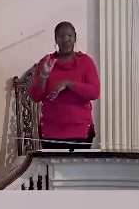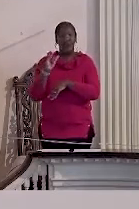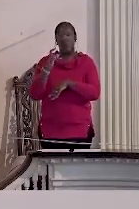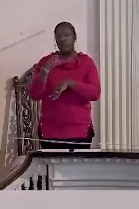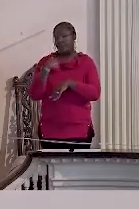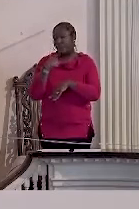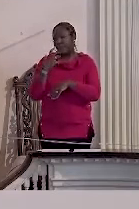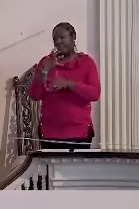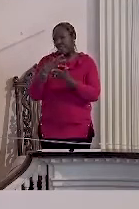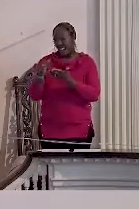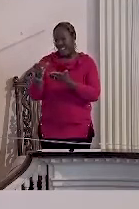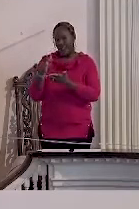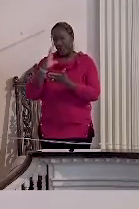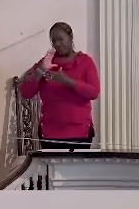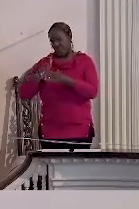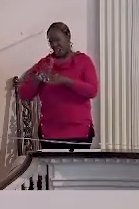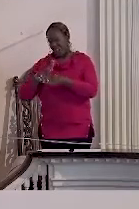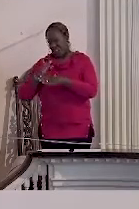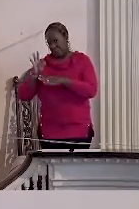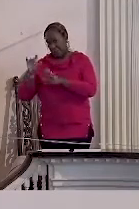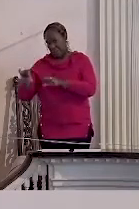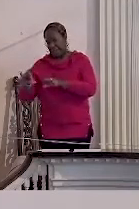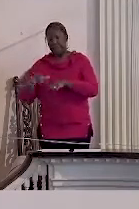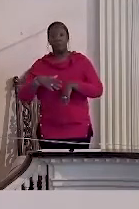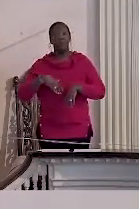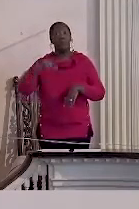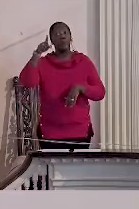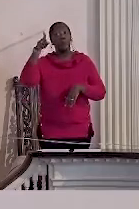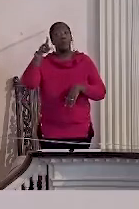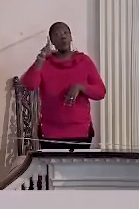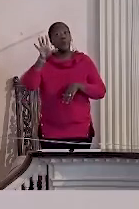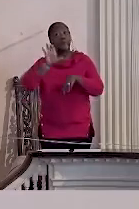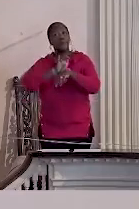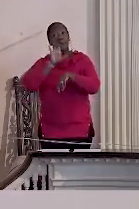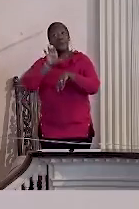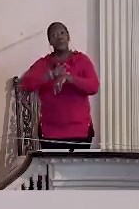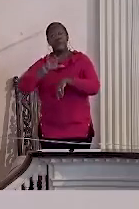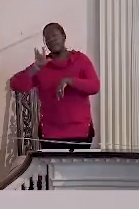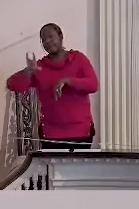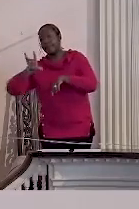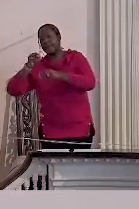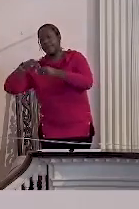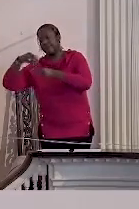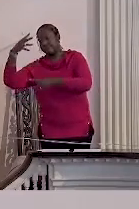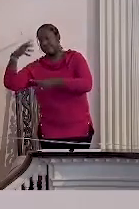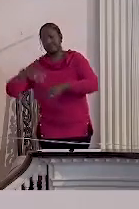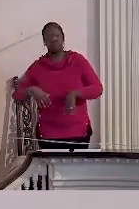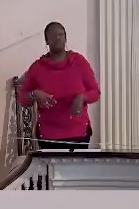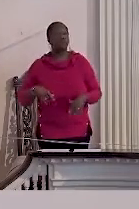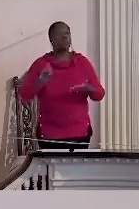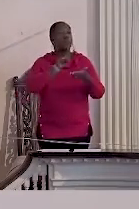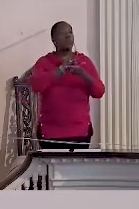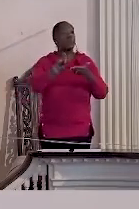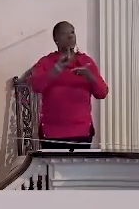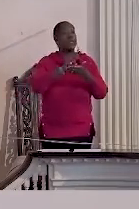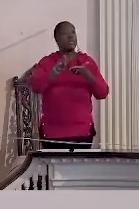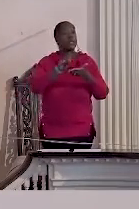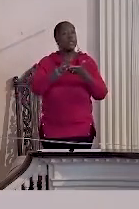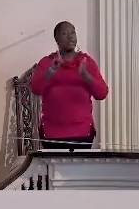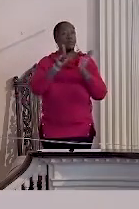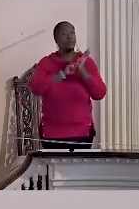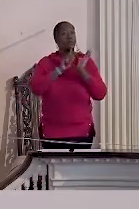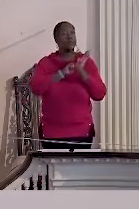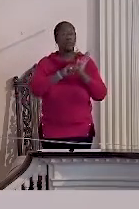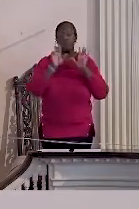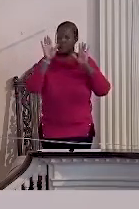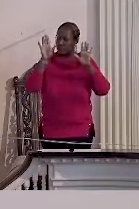can. For those on Zoom, the order of service is in the chat. Our weekly newsletter is a great way to